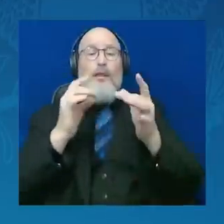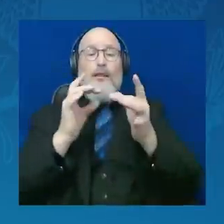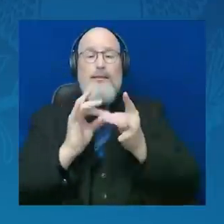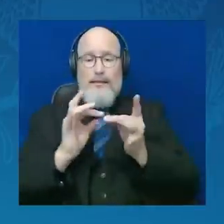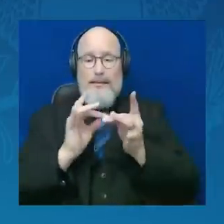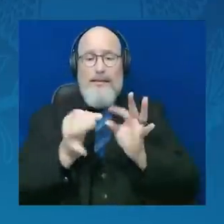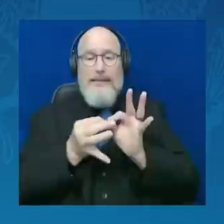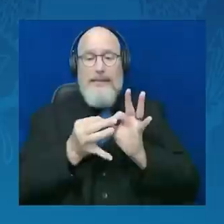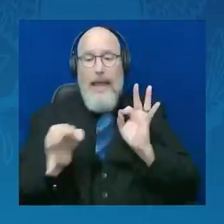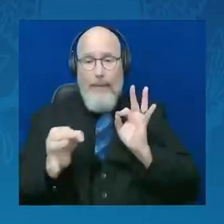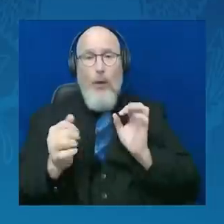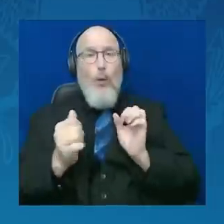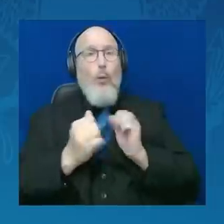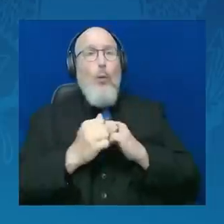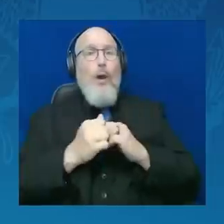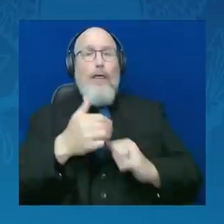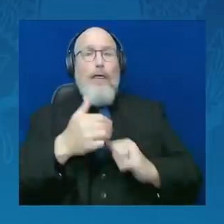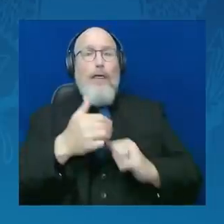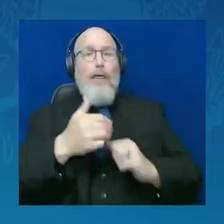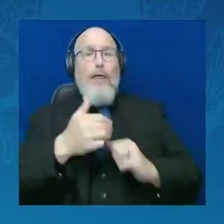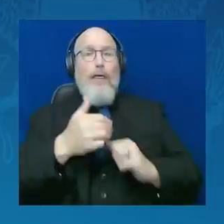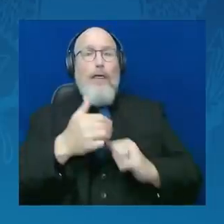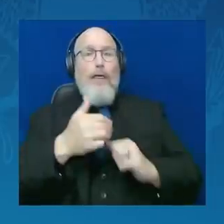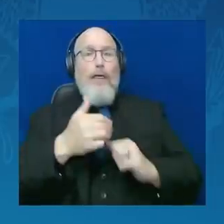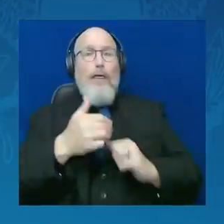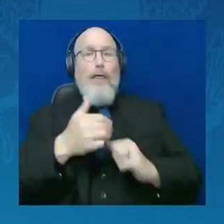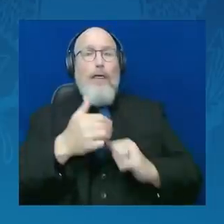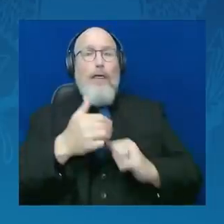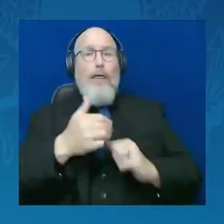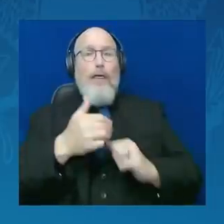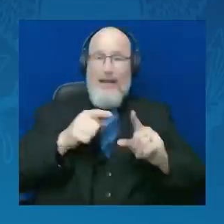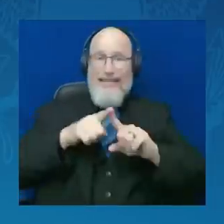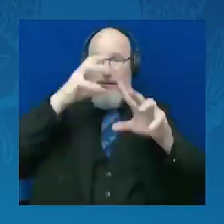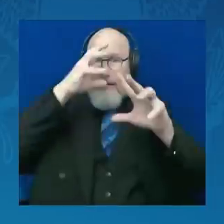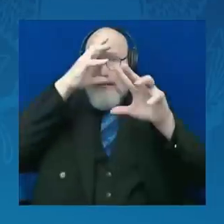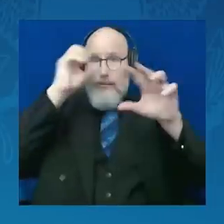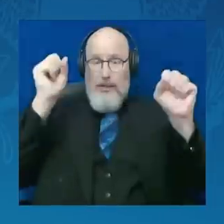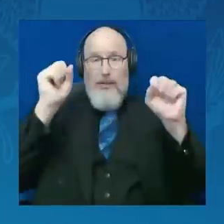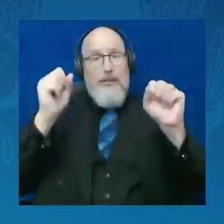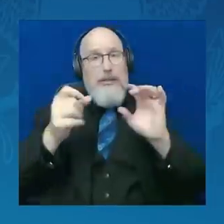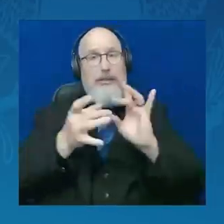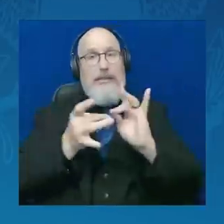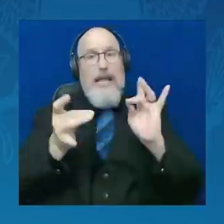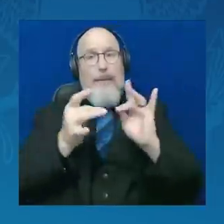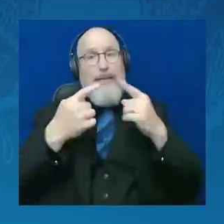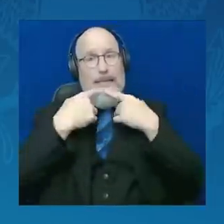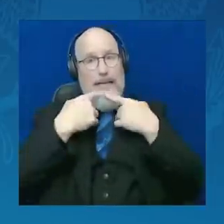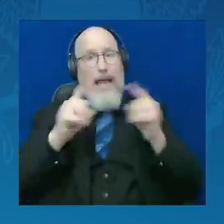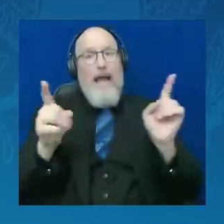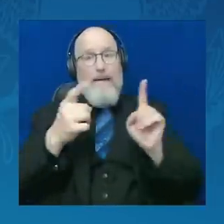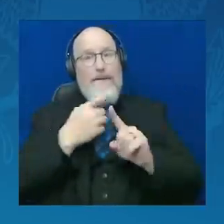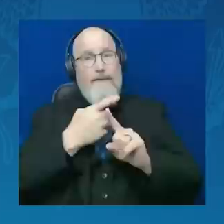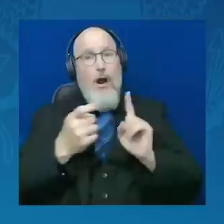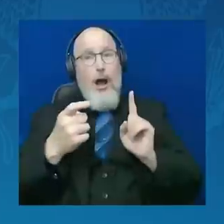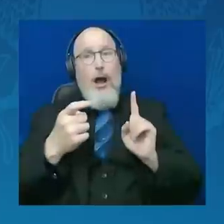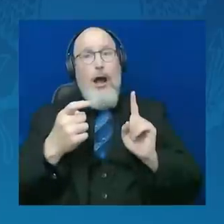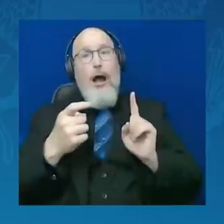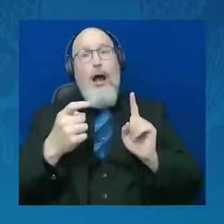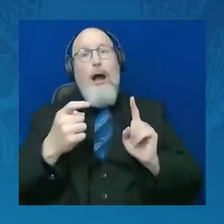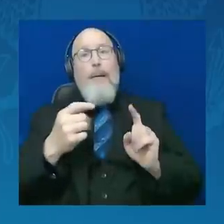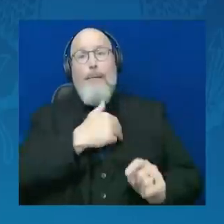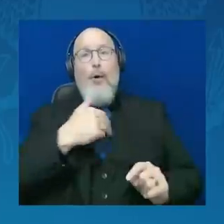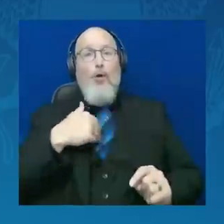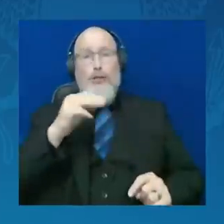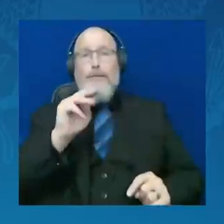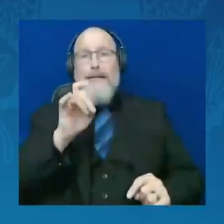so myself as president, together with the Polish government. And this statement, or this declaration, was announced by the Polish Minister of Foreign Affairs.